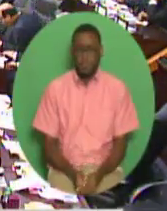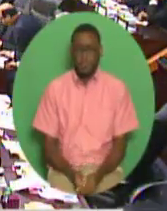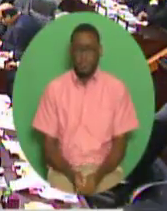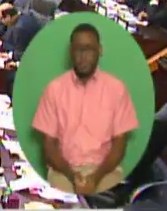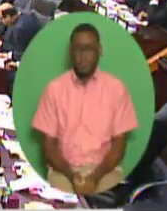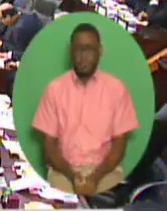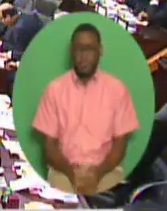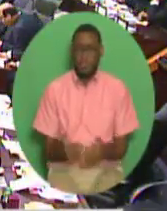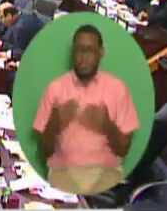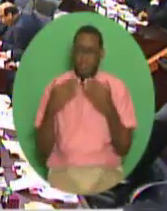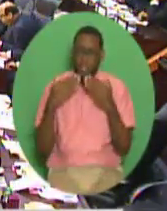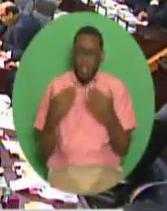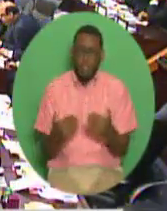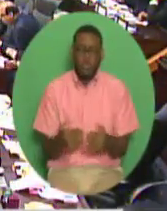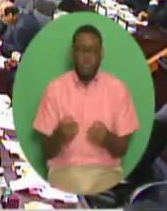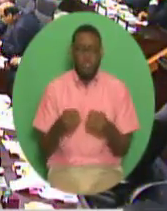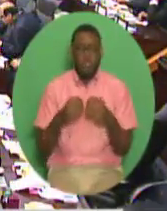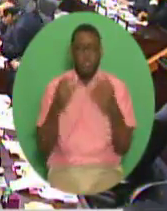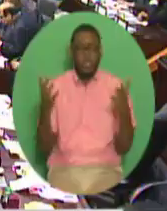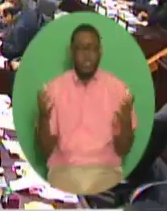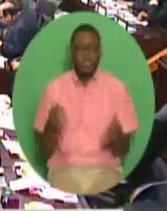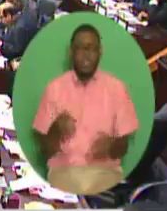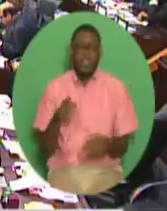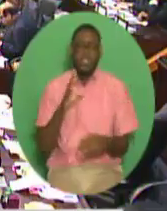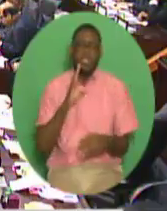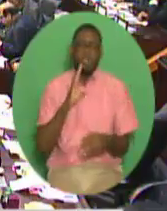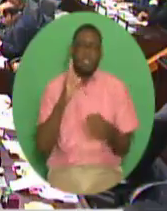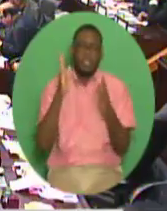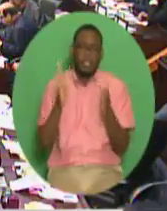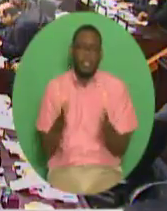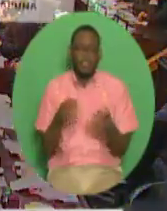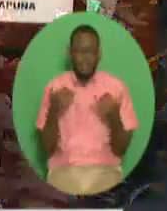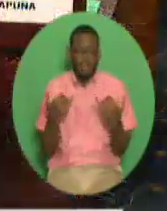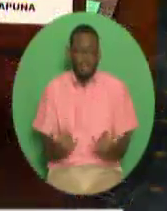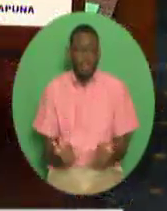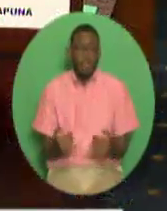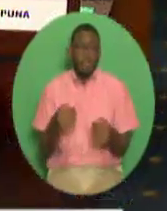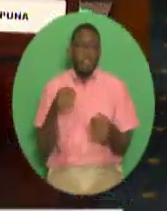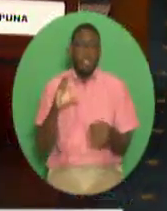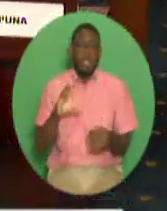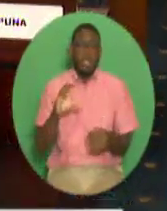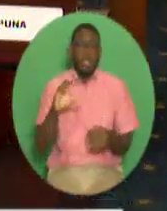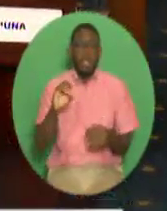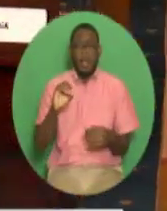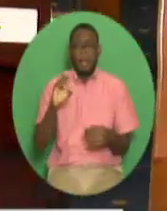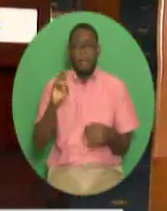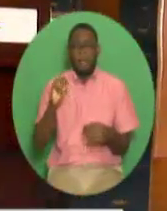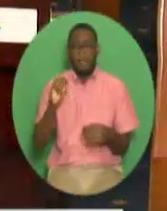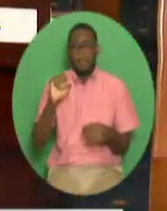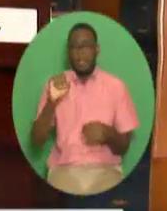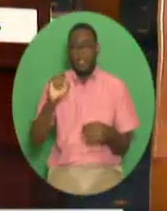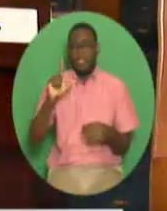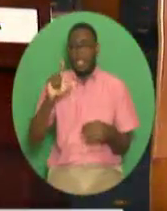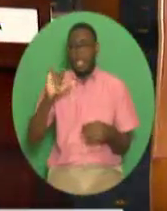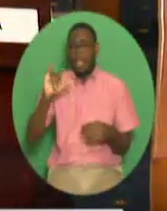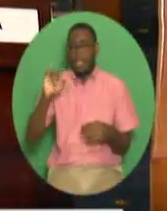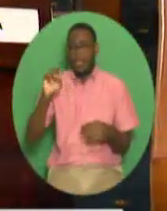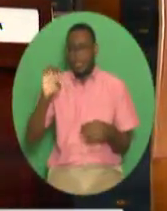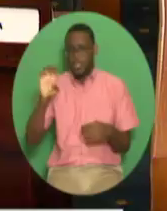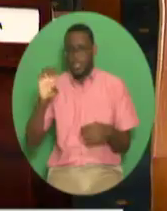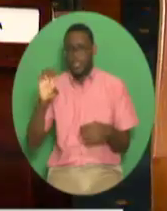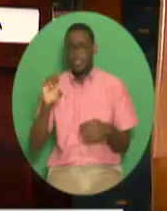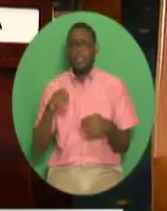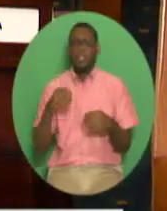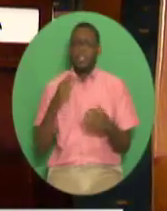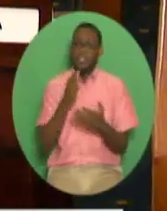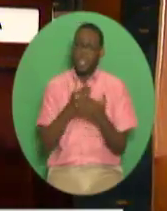very much, Madam Speaker. Members, some of those projects have become legacy